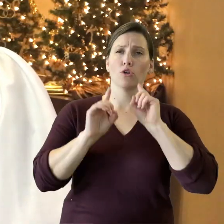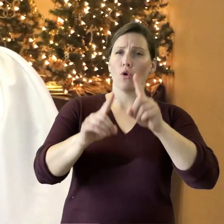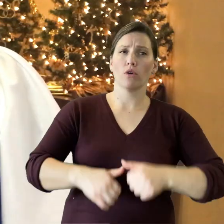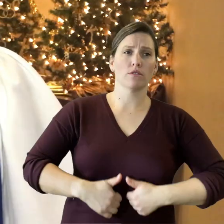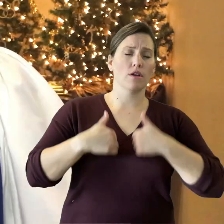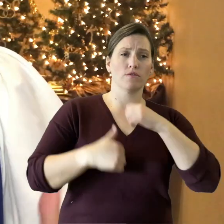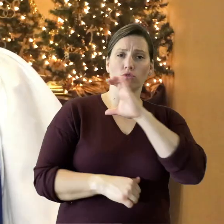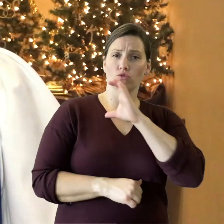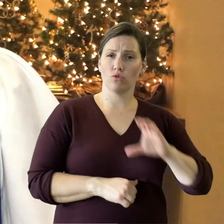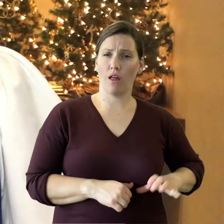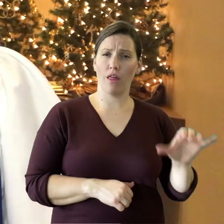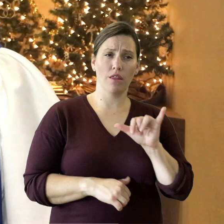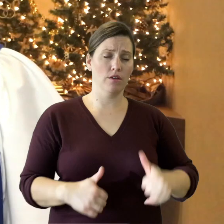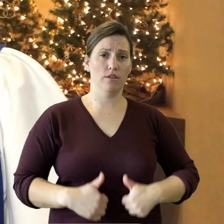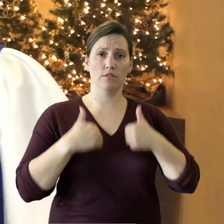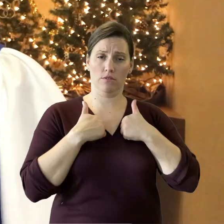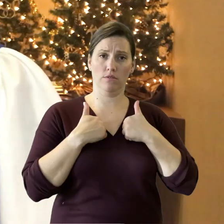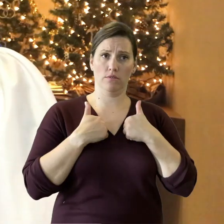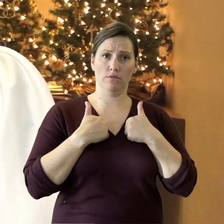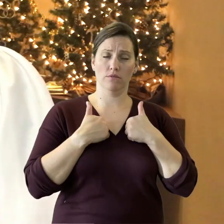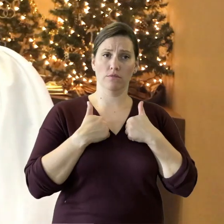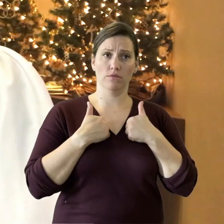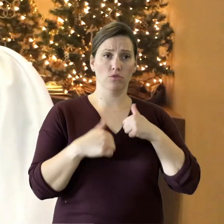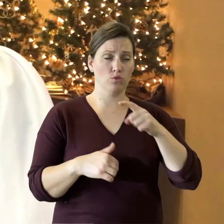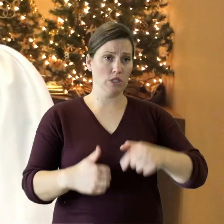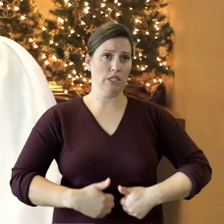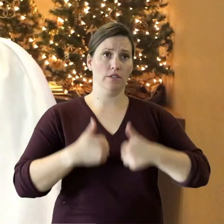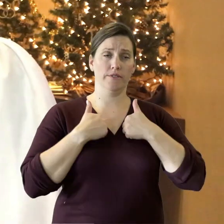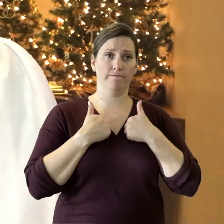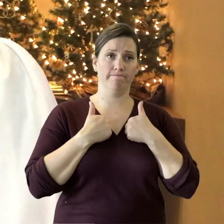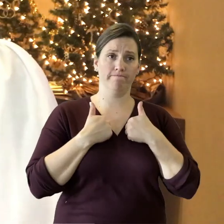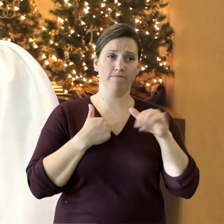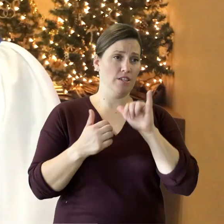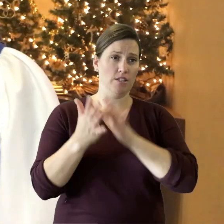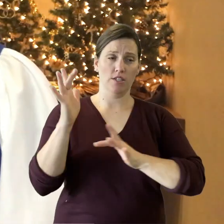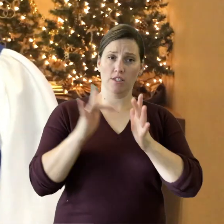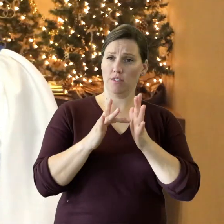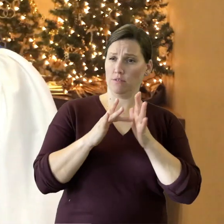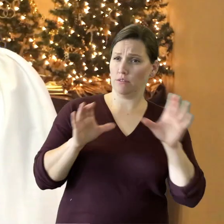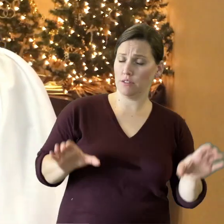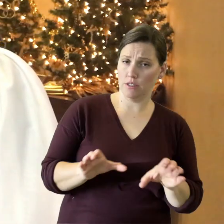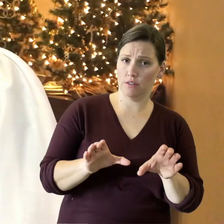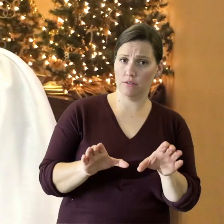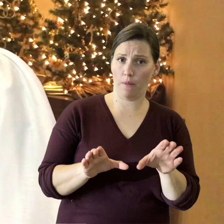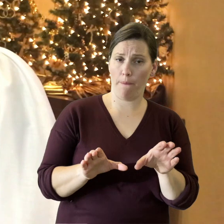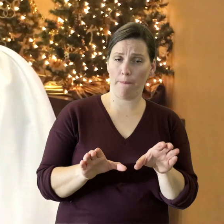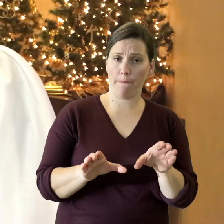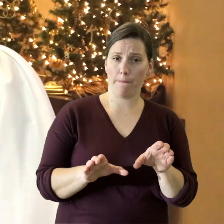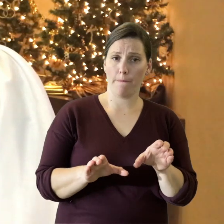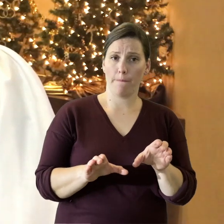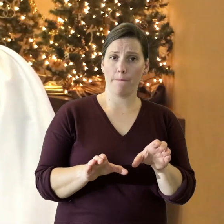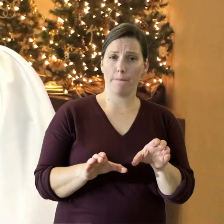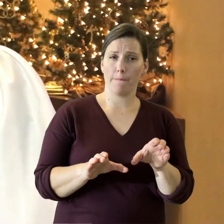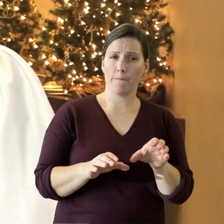go out and live a Christ-like life. You live like Jesus lives.